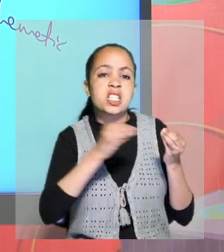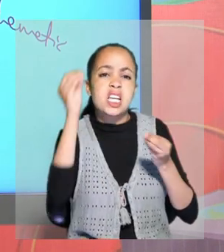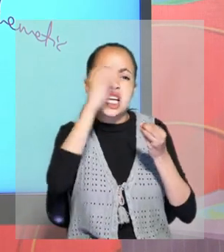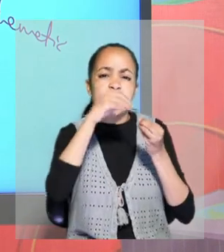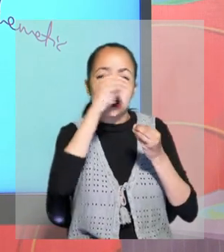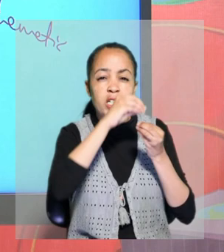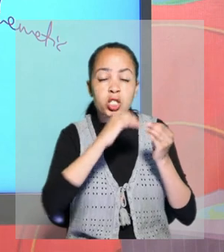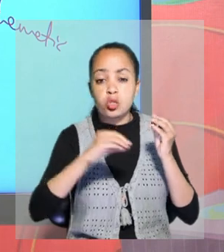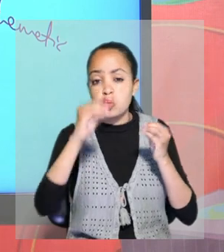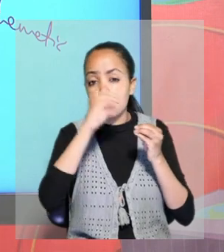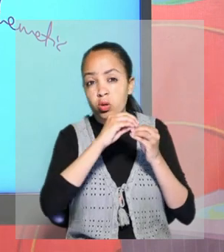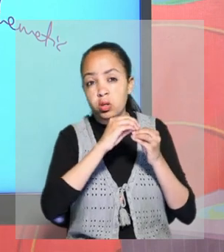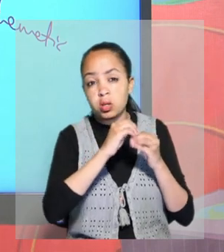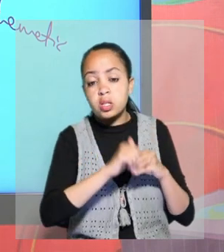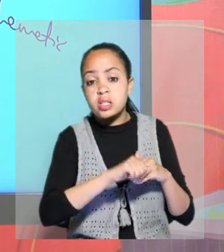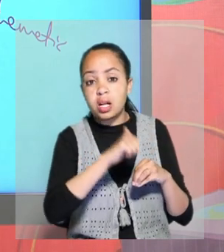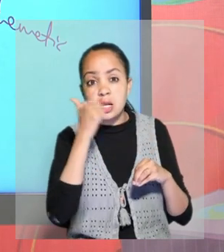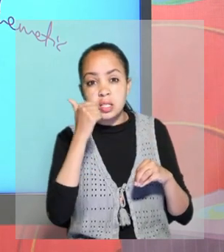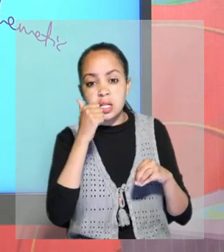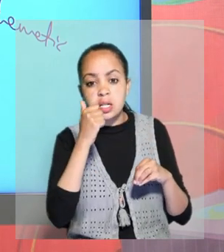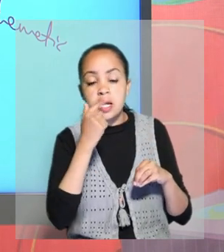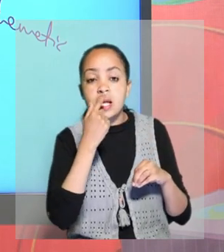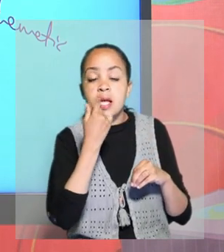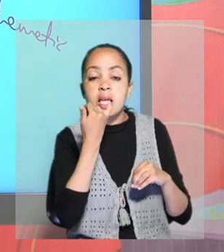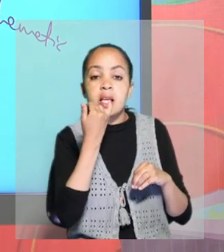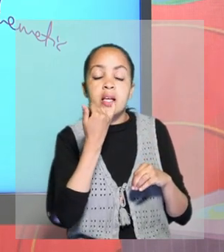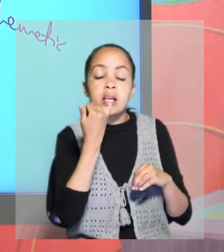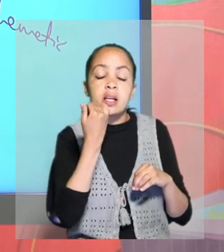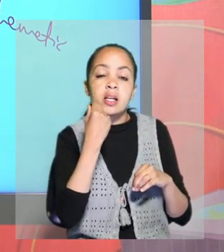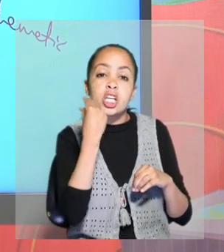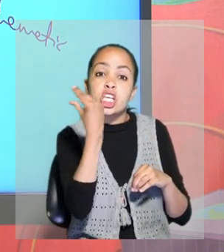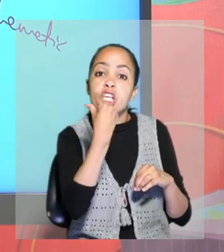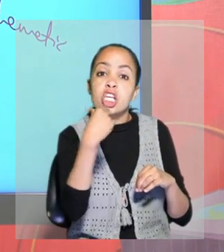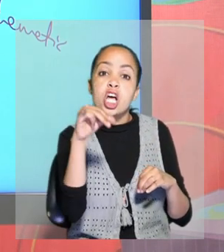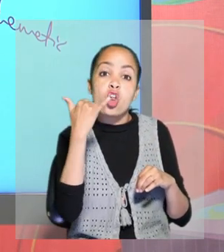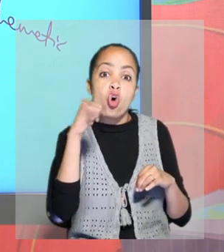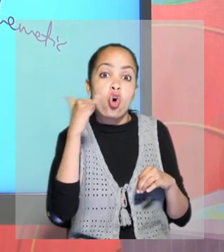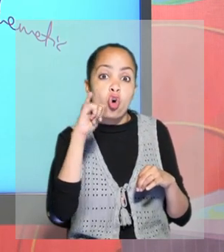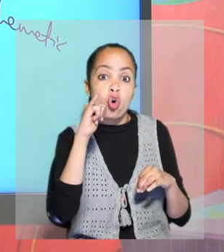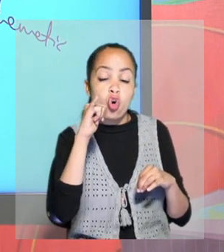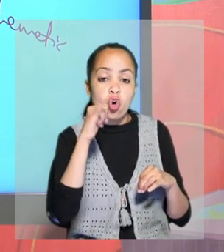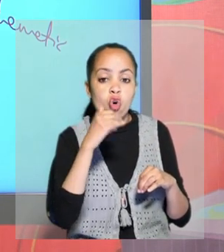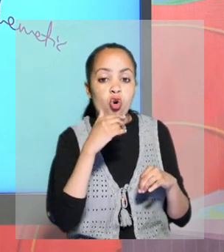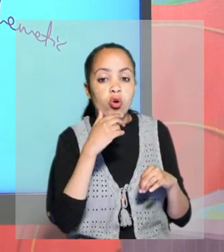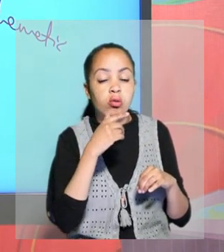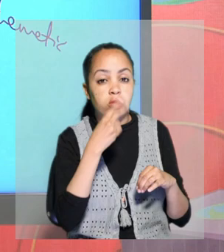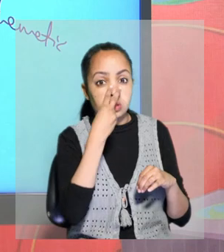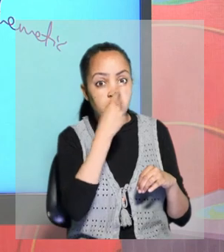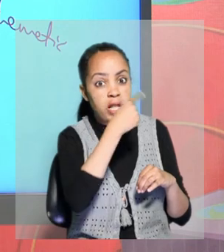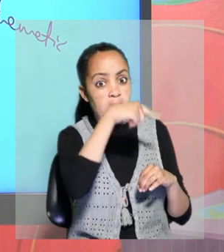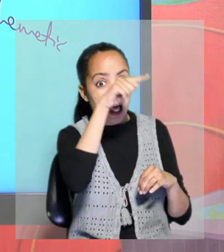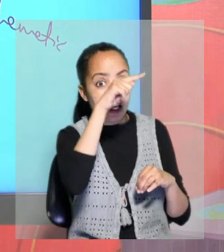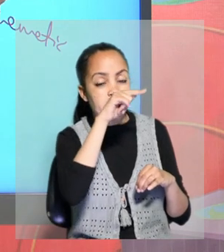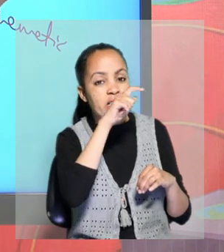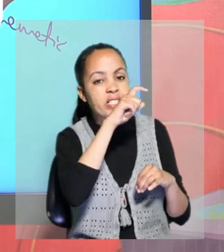as much. Whereas here a yellow line can be indicating again exponential.